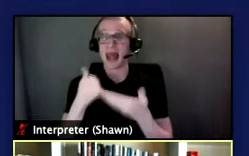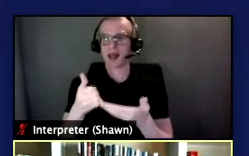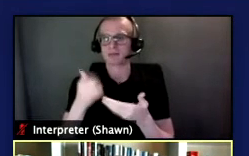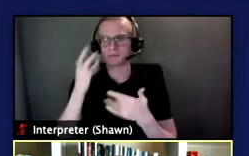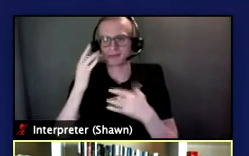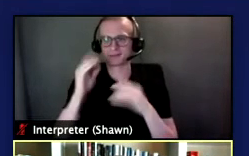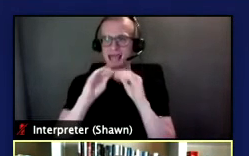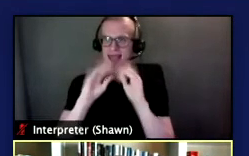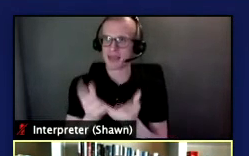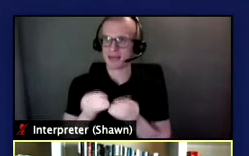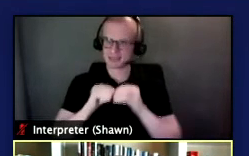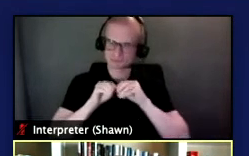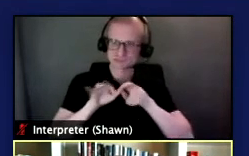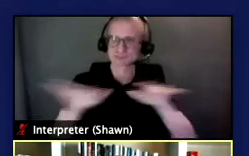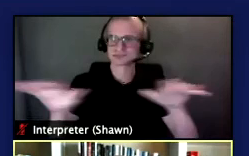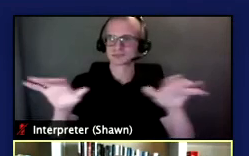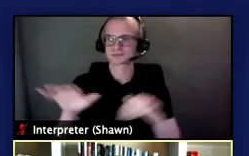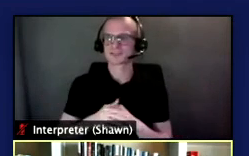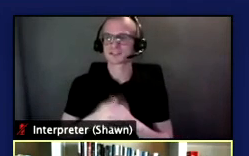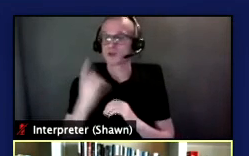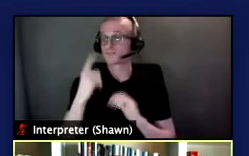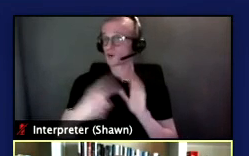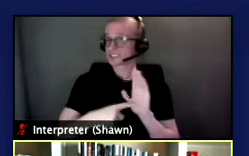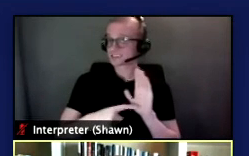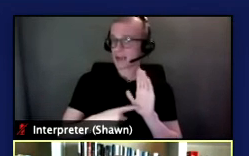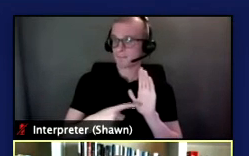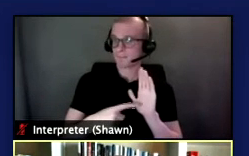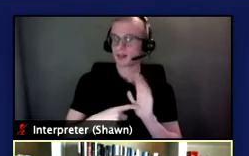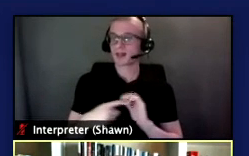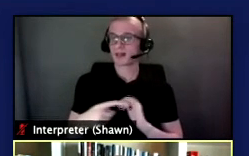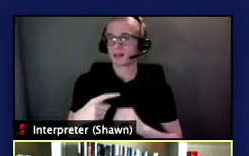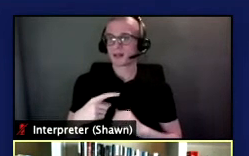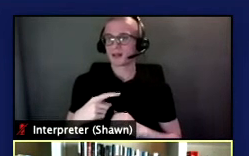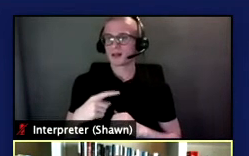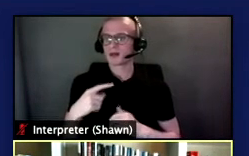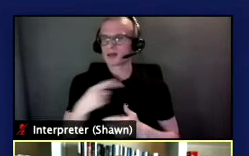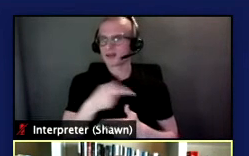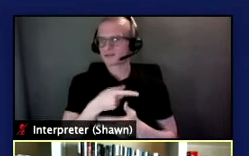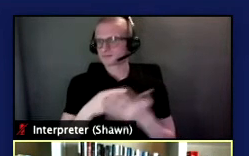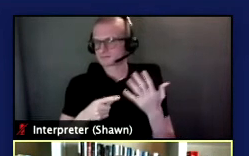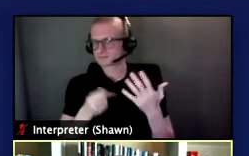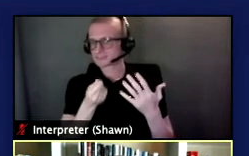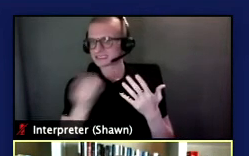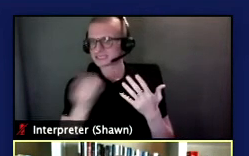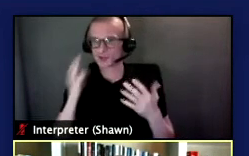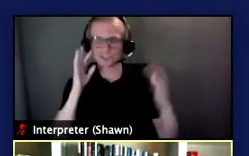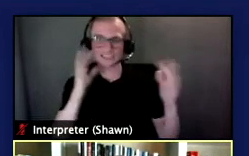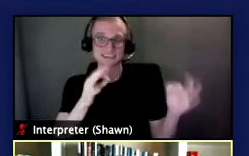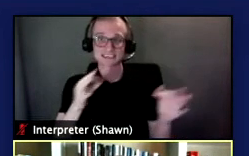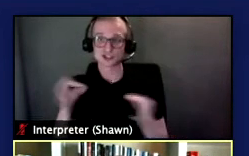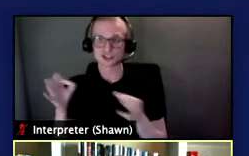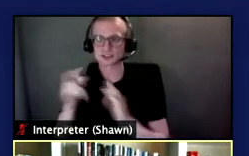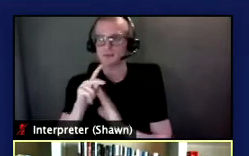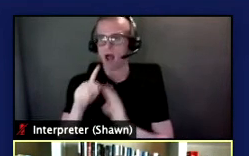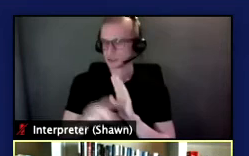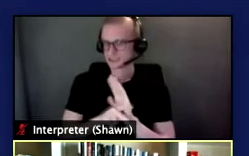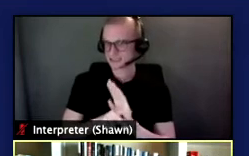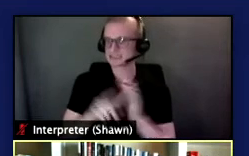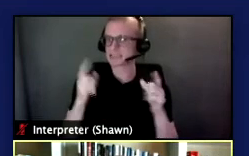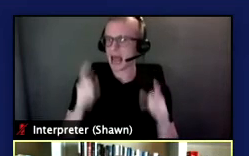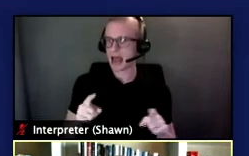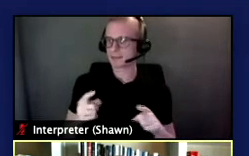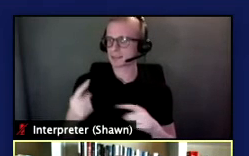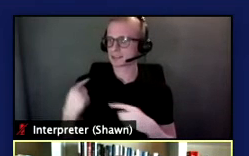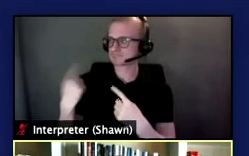We are looking, for example, at a number of decisions and policies that occurred over the last 2 weeks that we